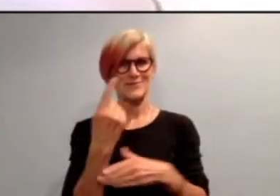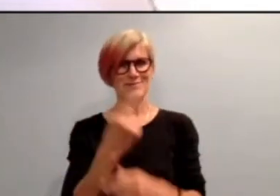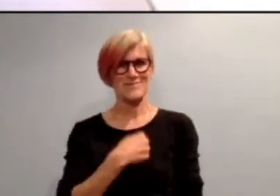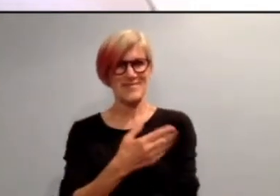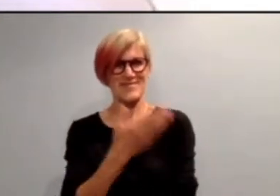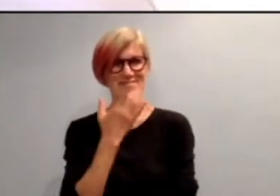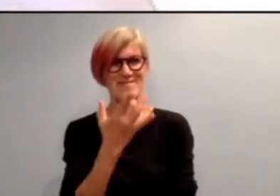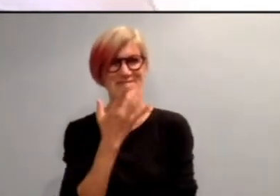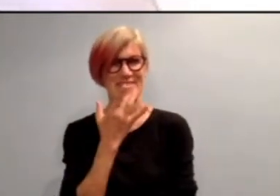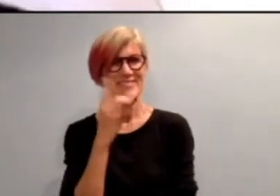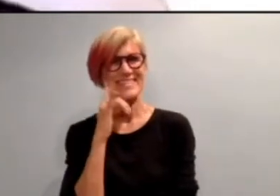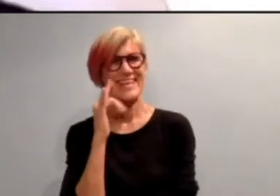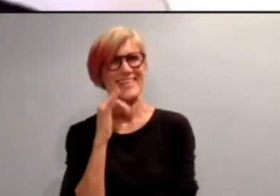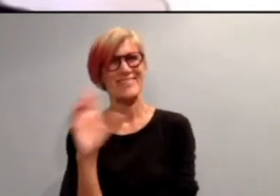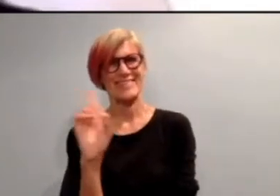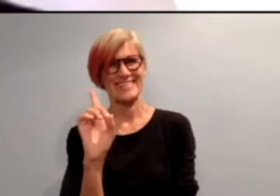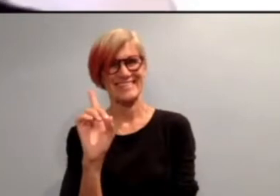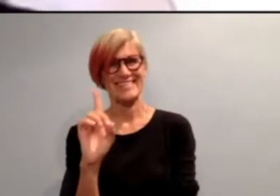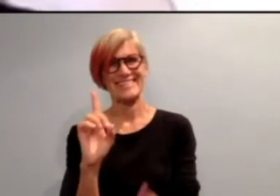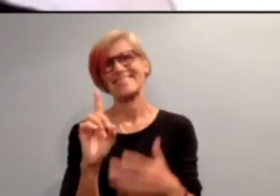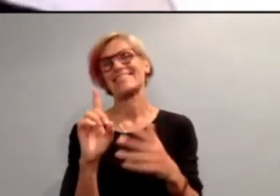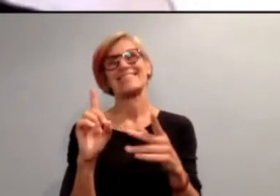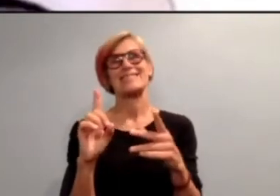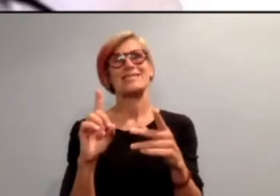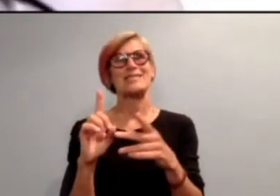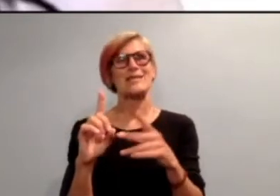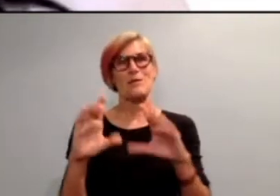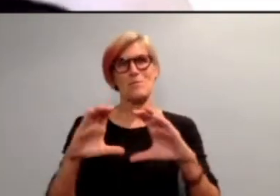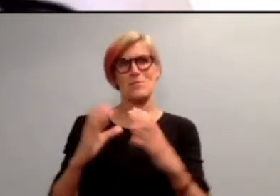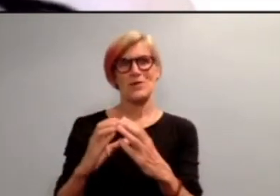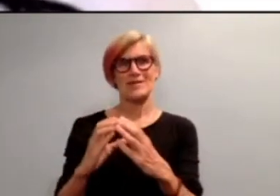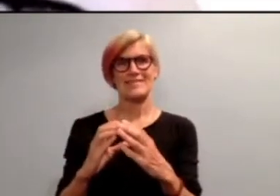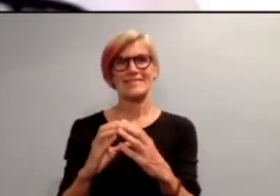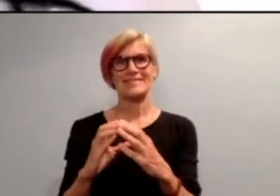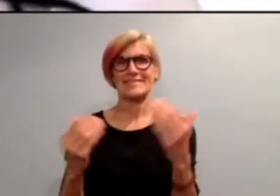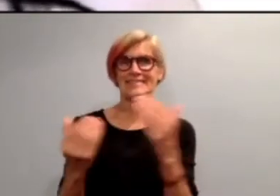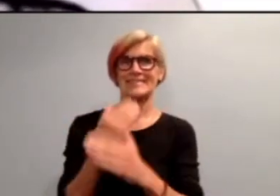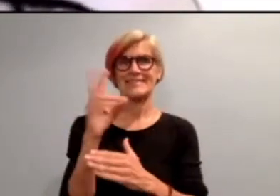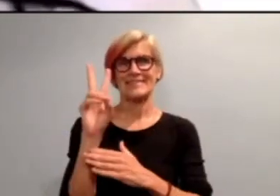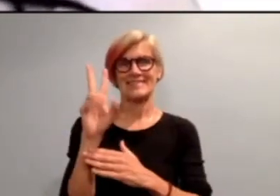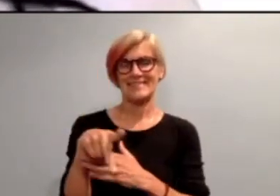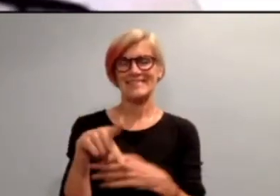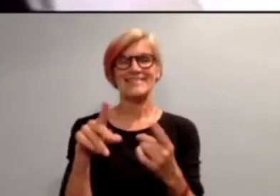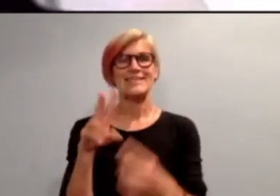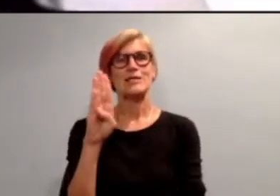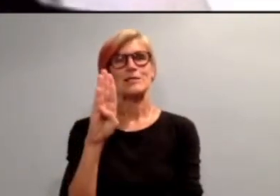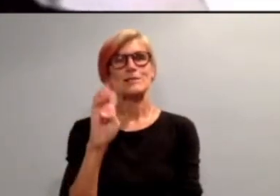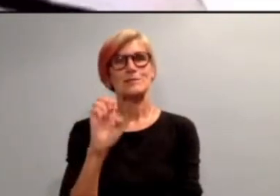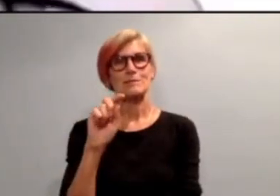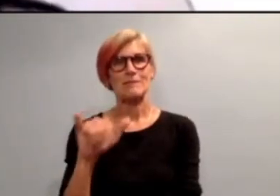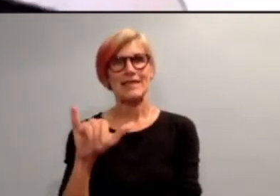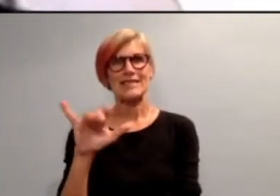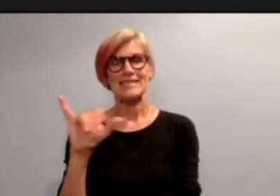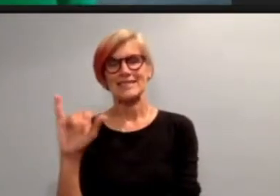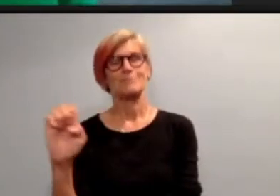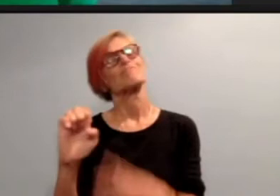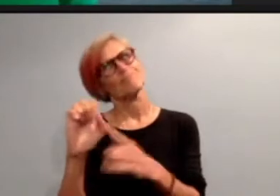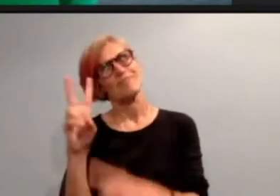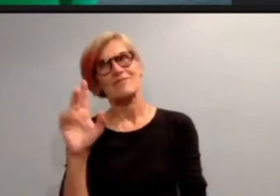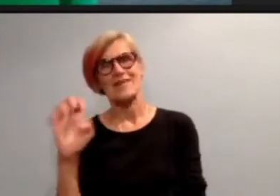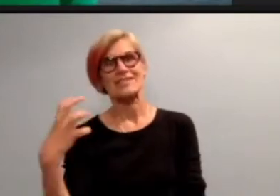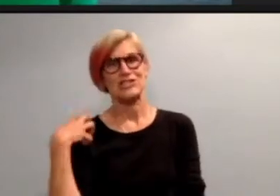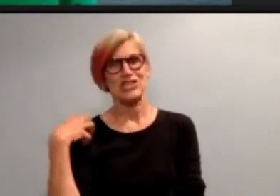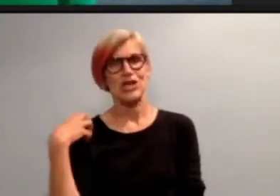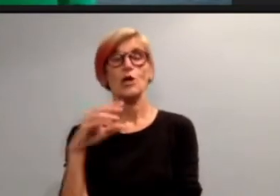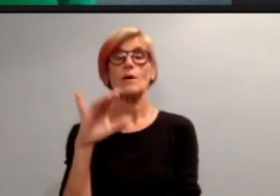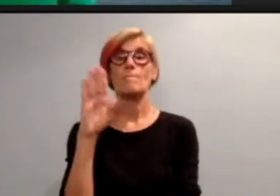California Democratic Party's incoming Vice President Betty Yee, Vice Chair Betty Yee, who would like to